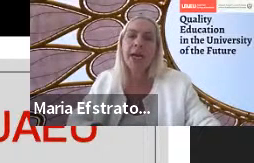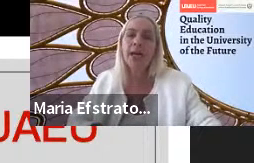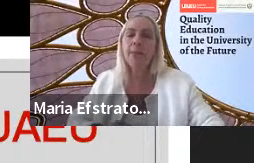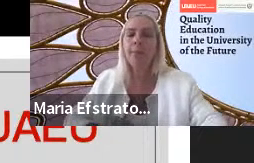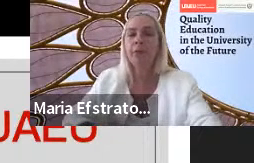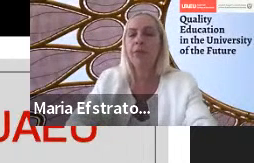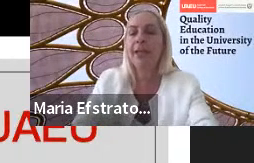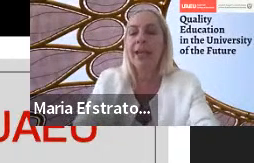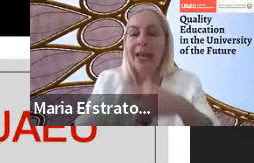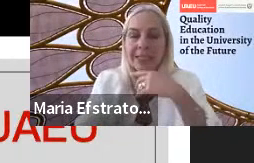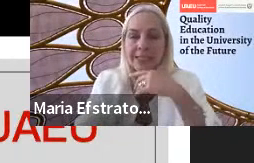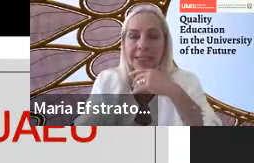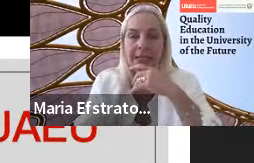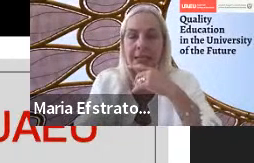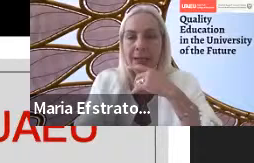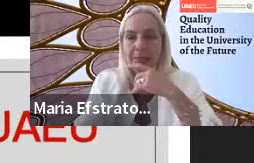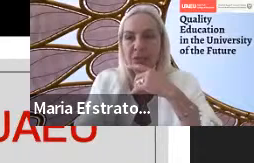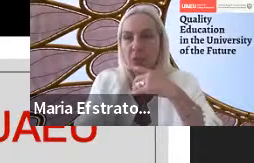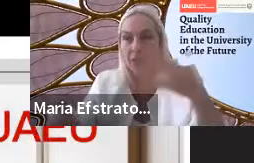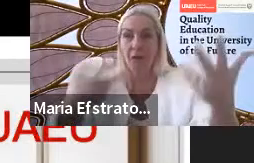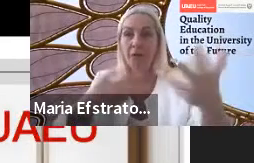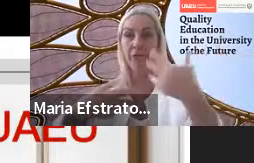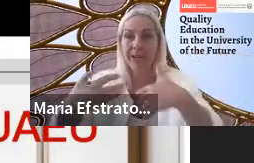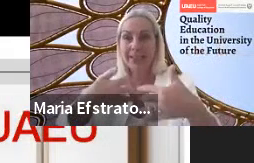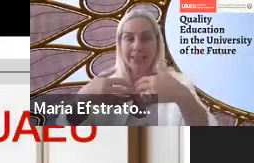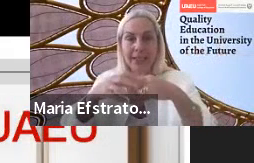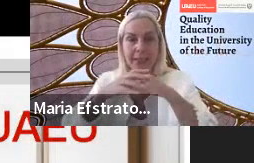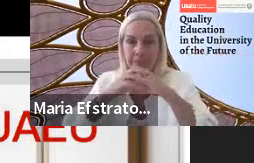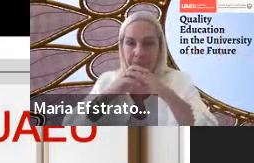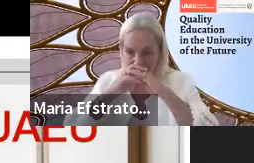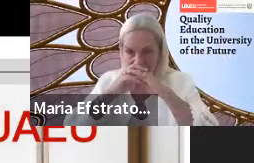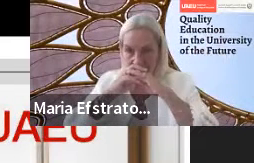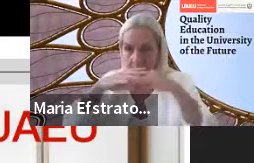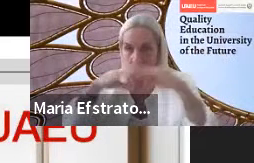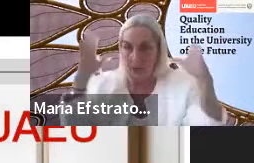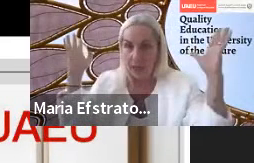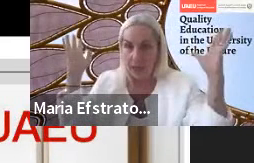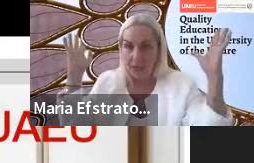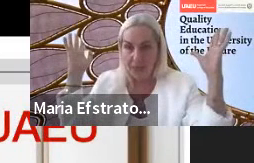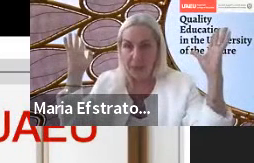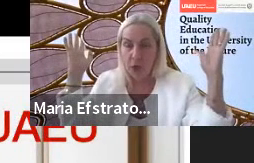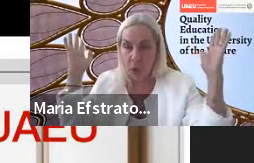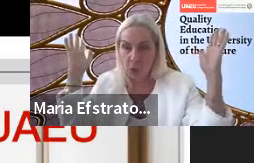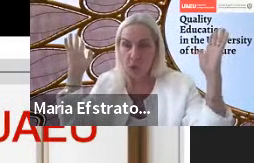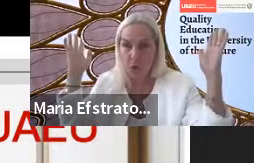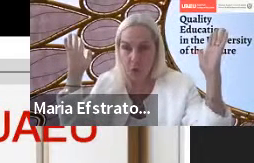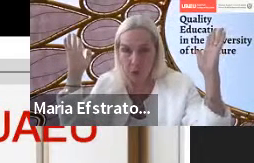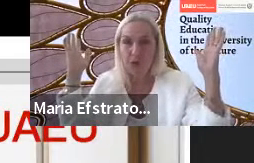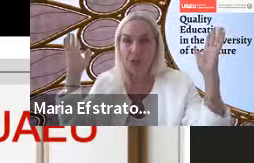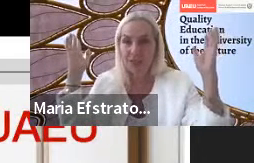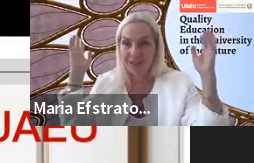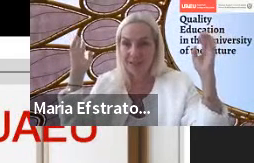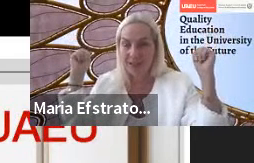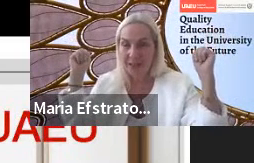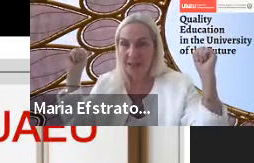work time, about the class times were conflicting. And the huge